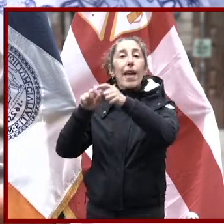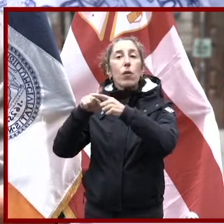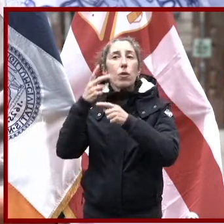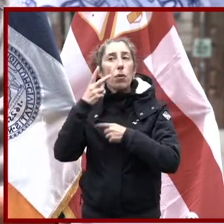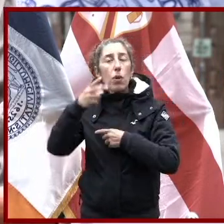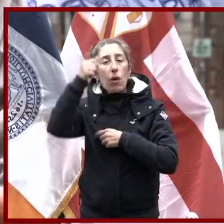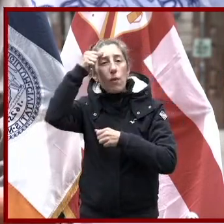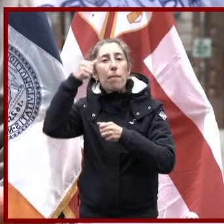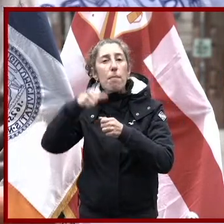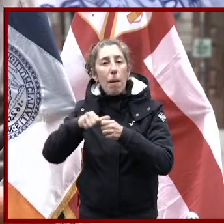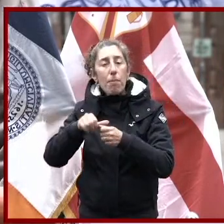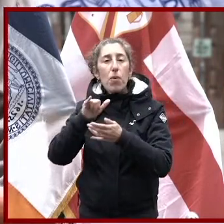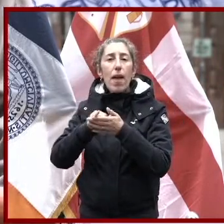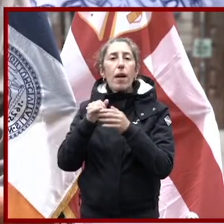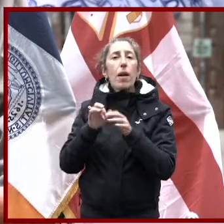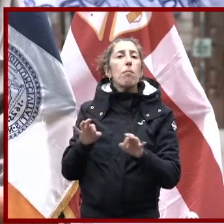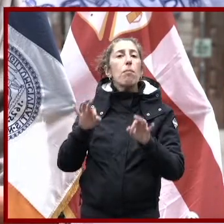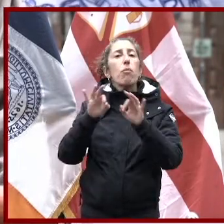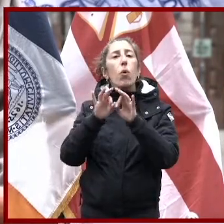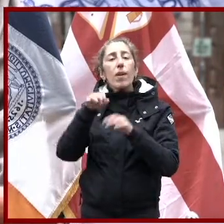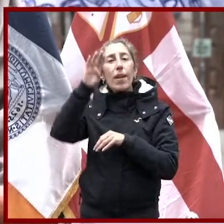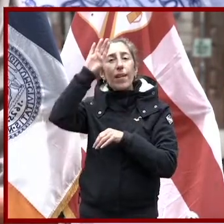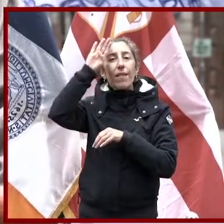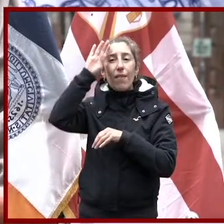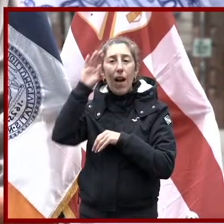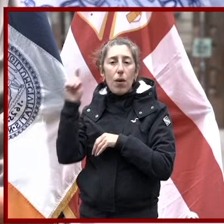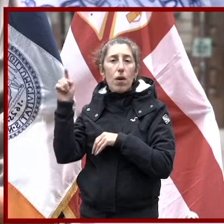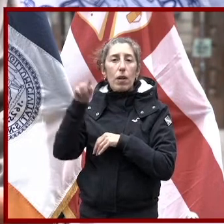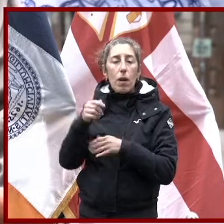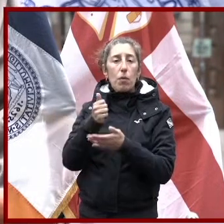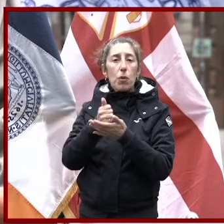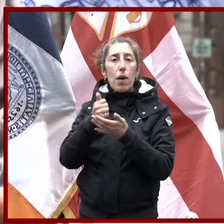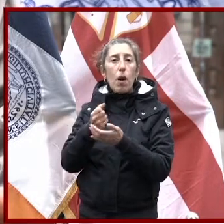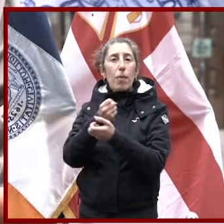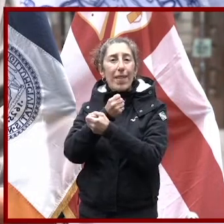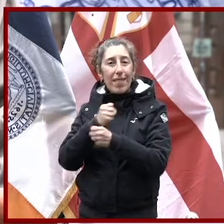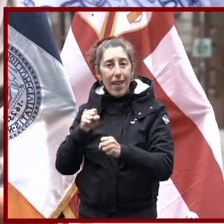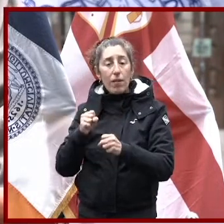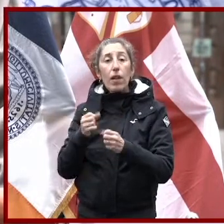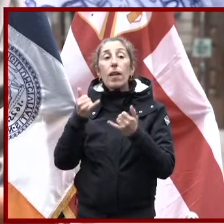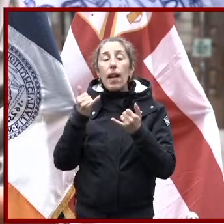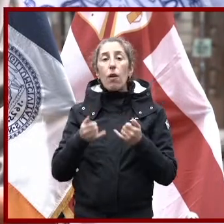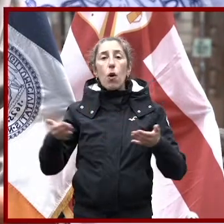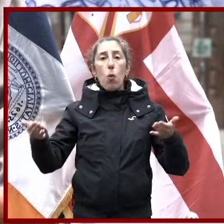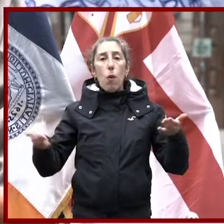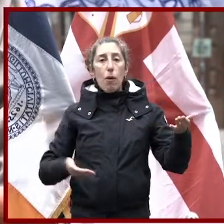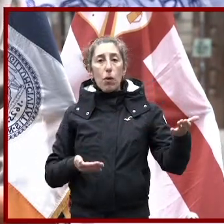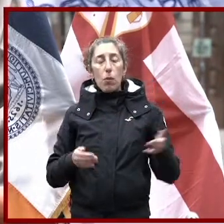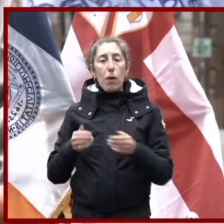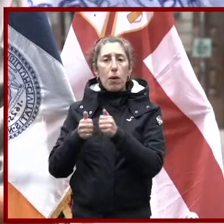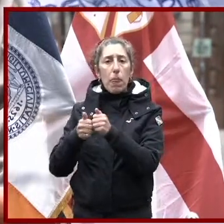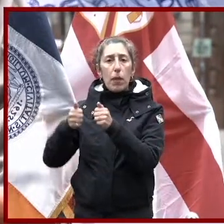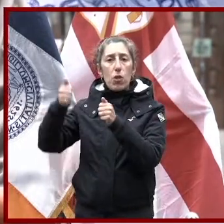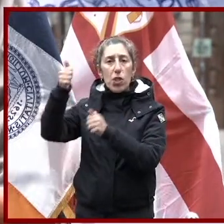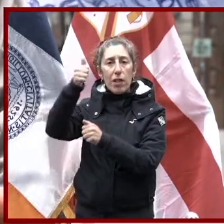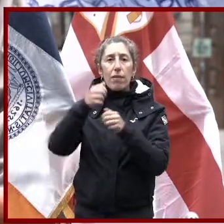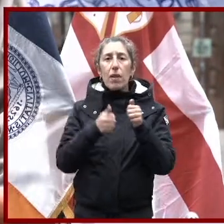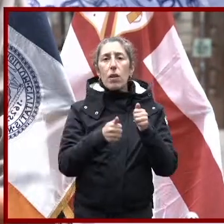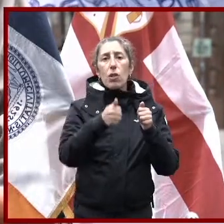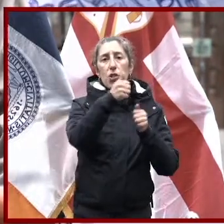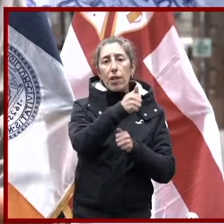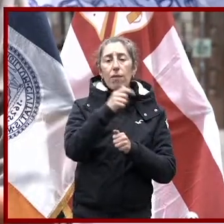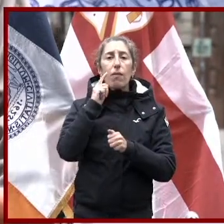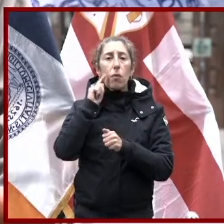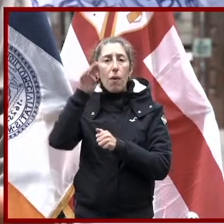the Fire Department of New York. We'd like to welcome Chief Inspector Martinez, who is the Director of the Bureau of Fire Prevention